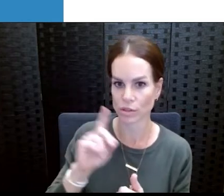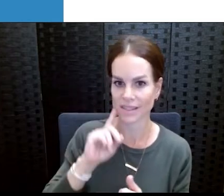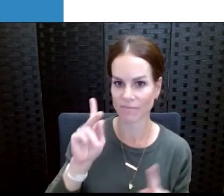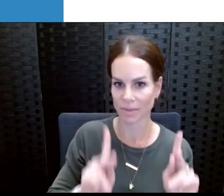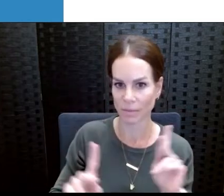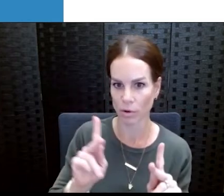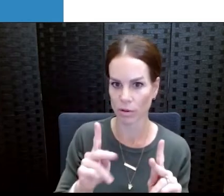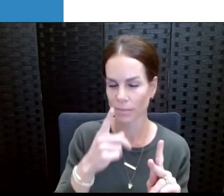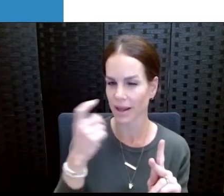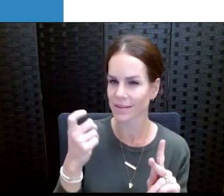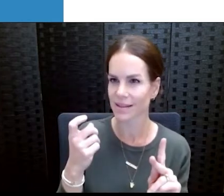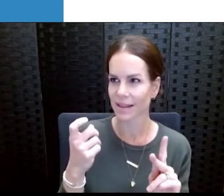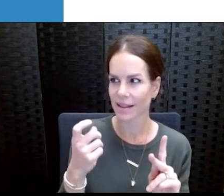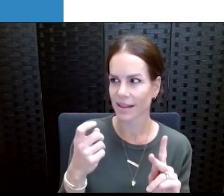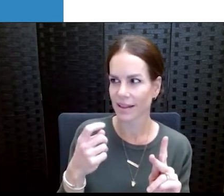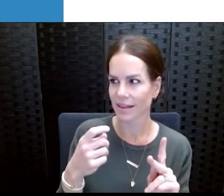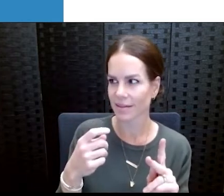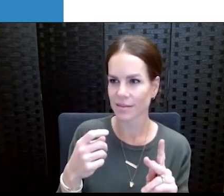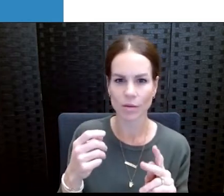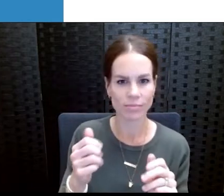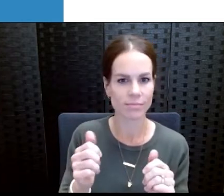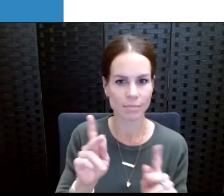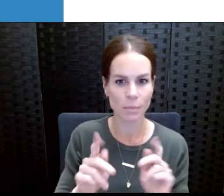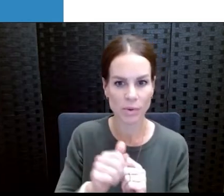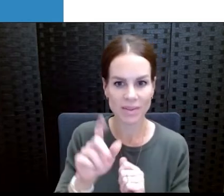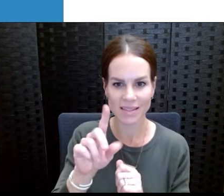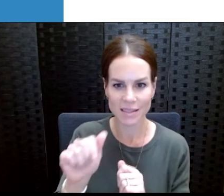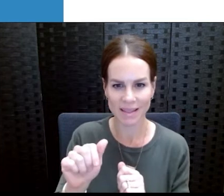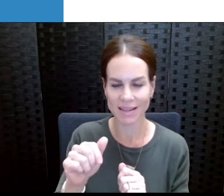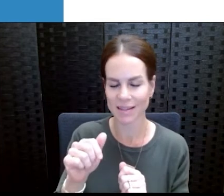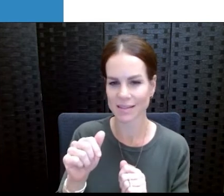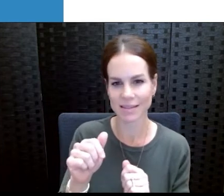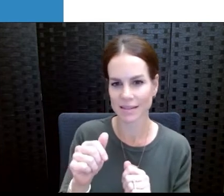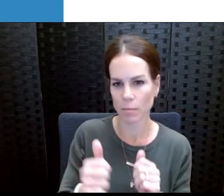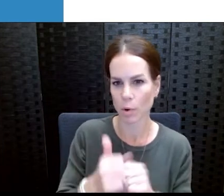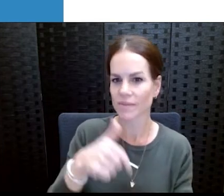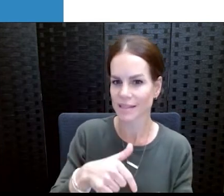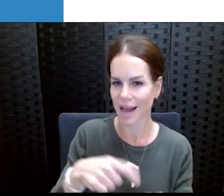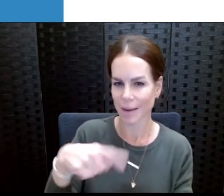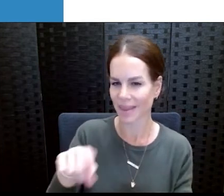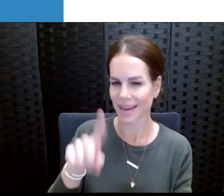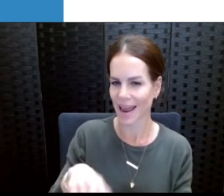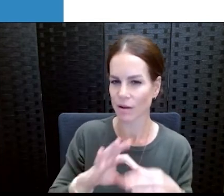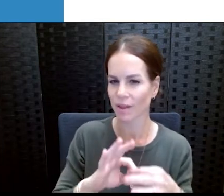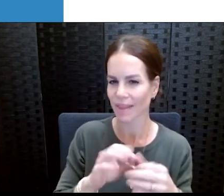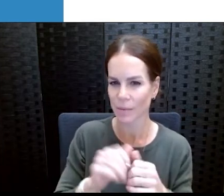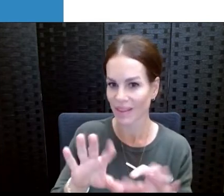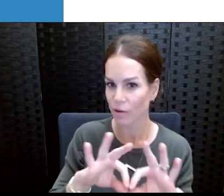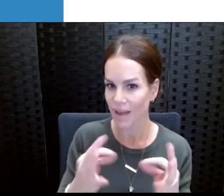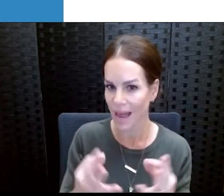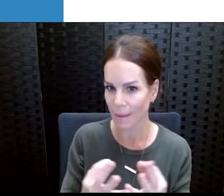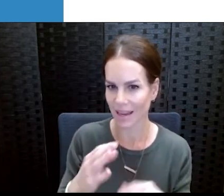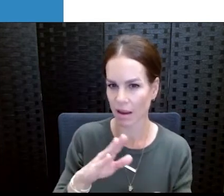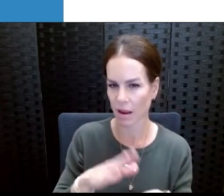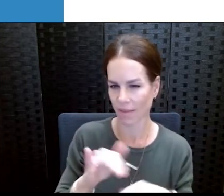how able I was to socialize with older people, and people with disabilities. Most of the time,